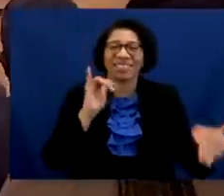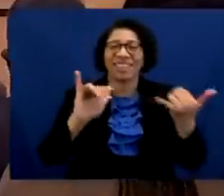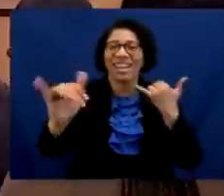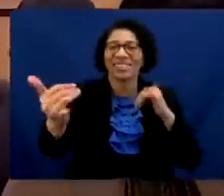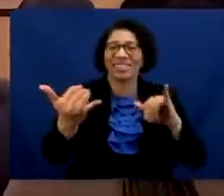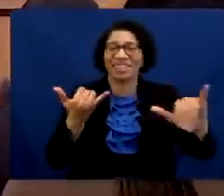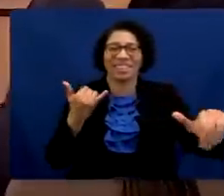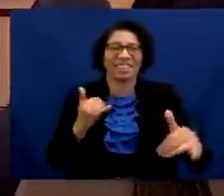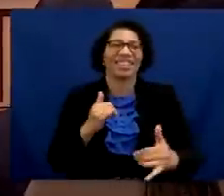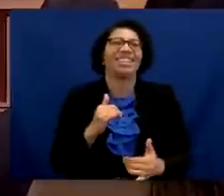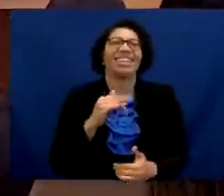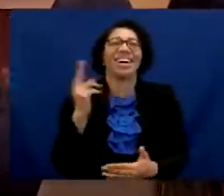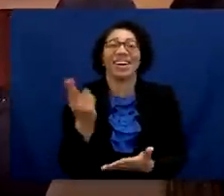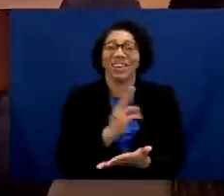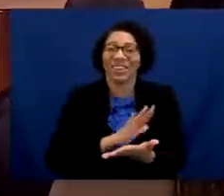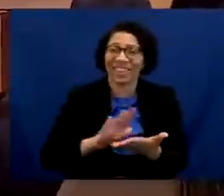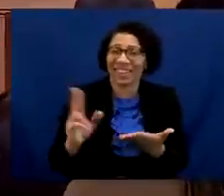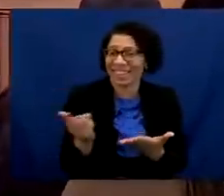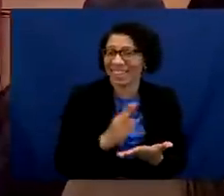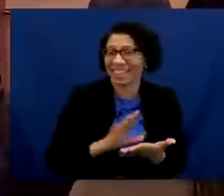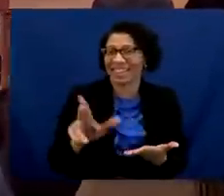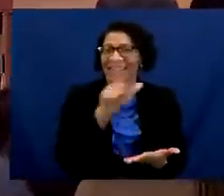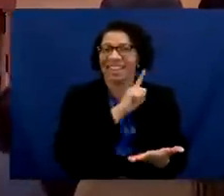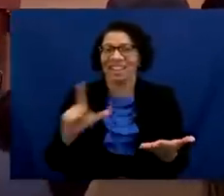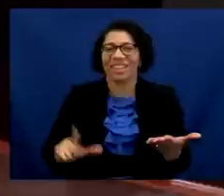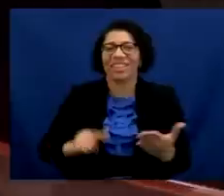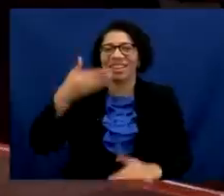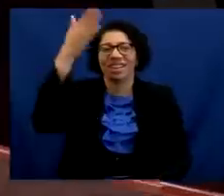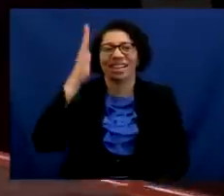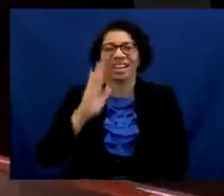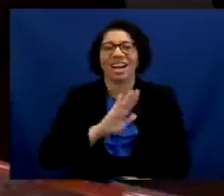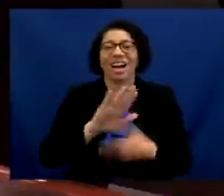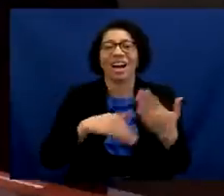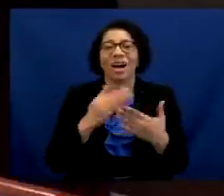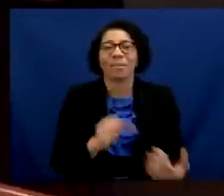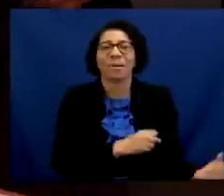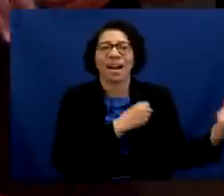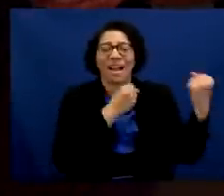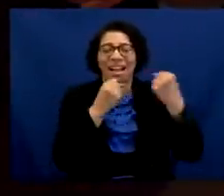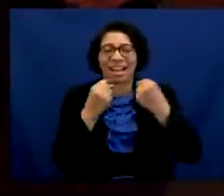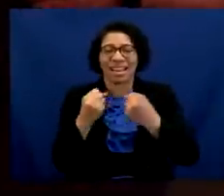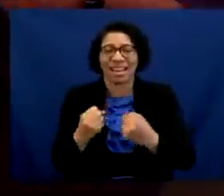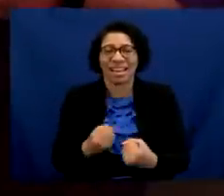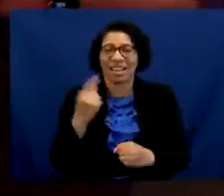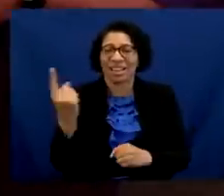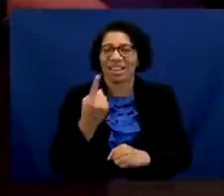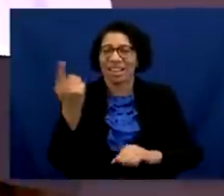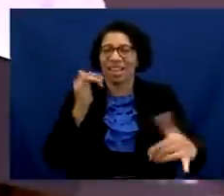holy is the Lord God who was.